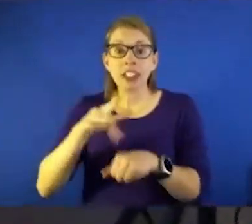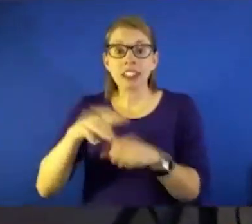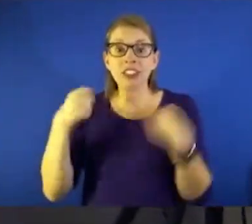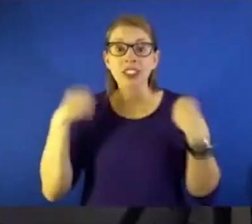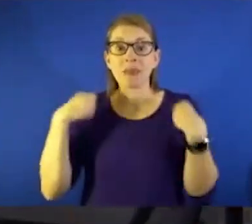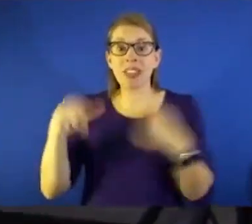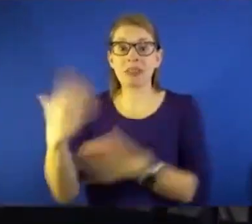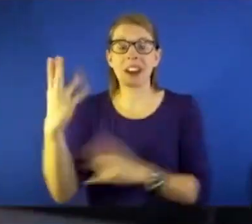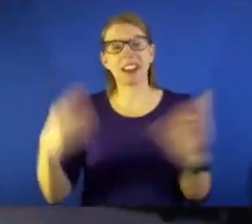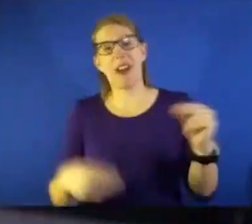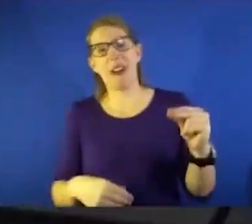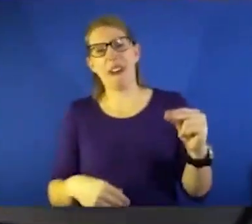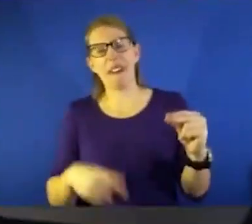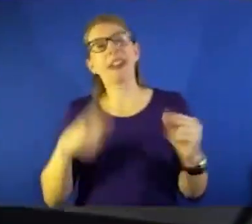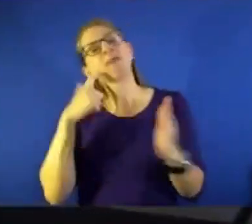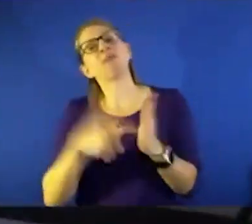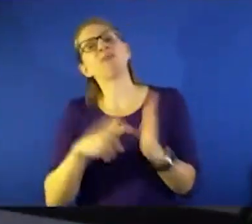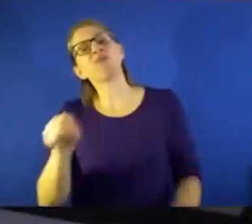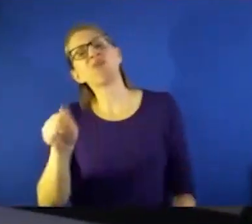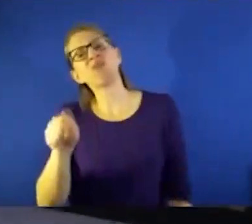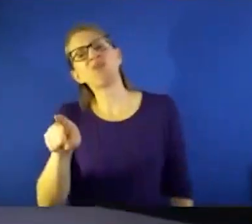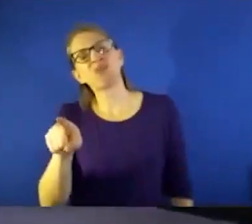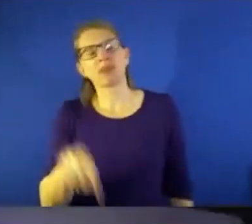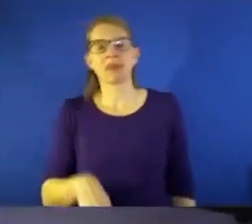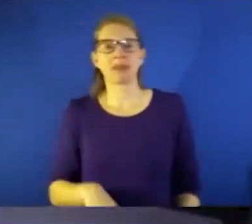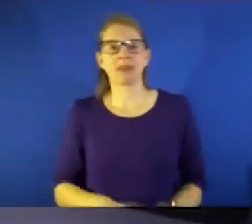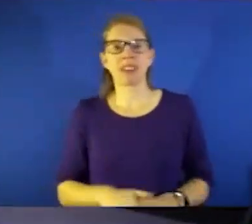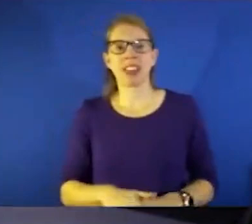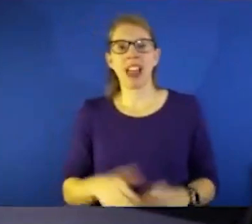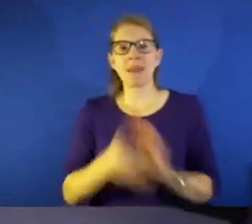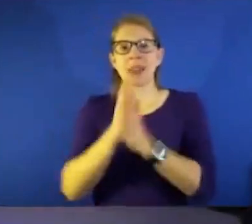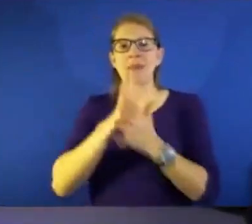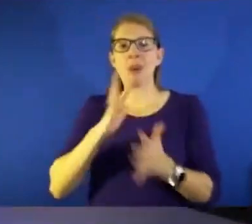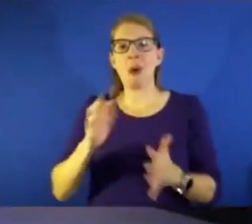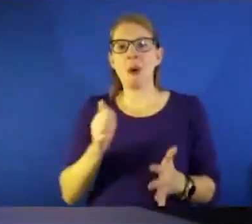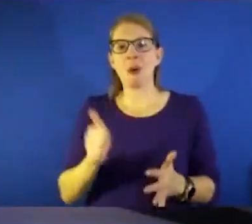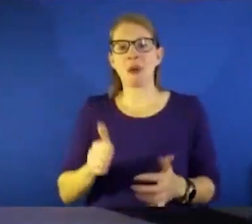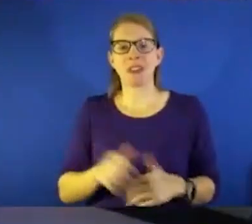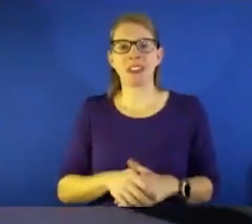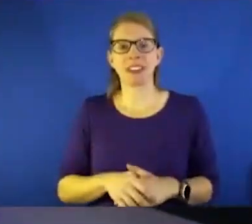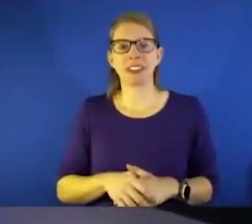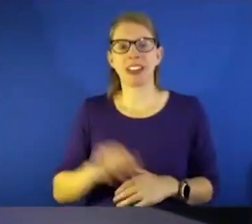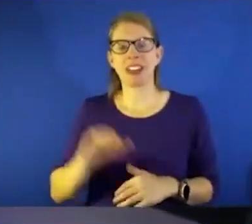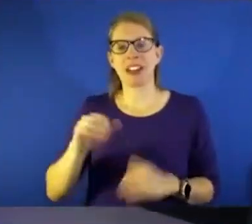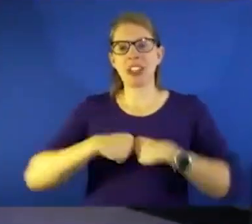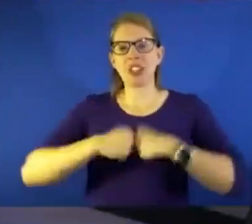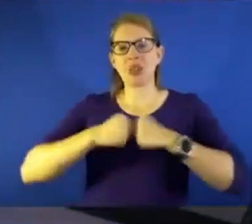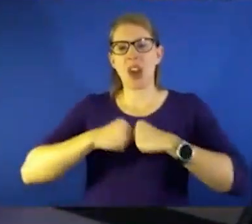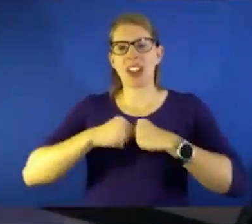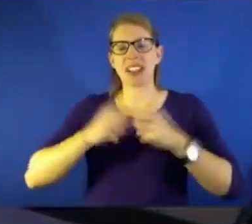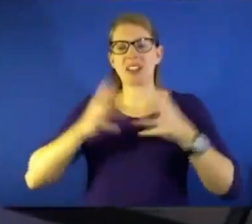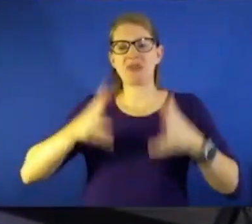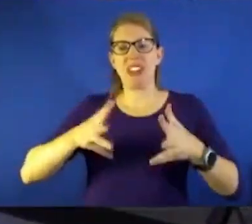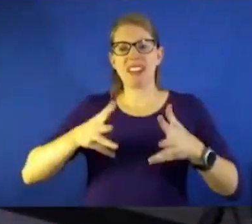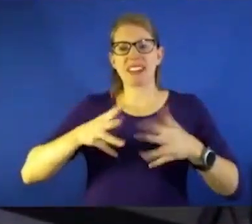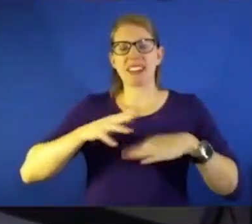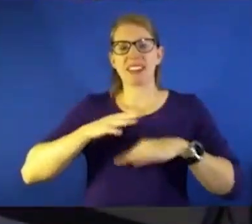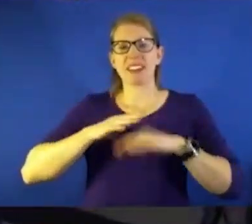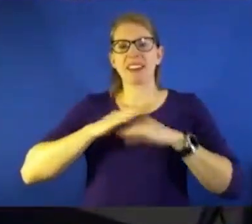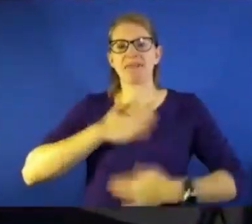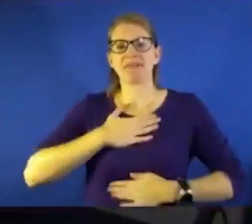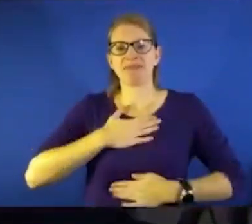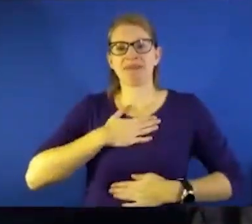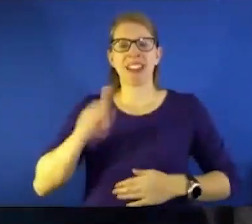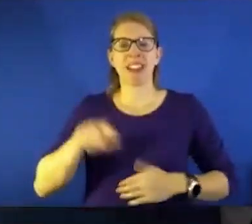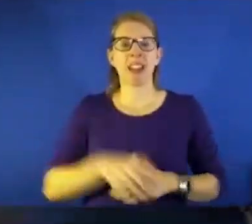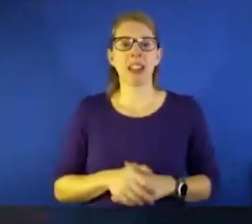taking can a tell. break. Wait, I'm wait, getting We can tell. I'm getting old, so I have to give my joints a rest. Okay. Hold his hand. Go for it. Is he Can gonna I tell you cry? Okay,